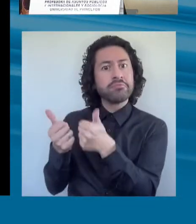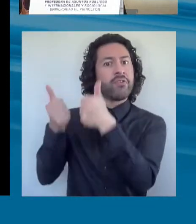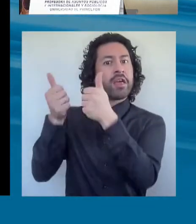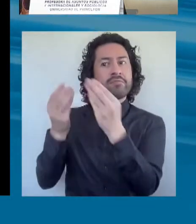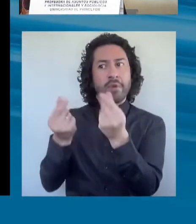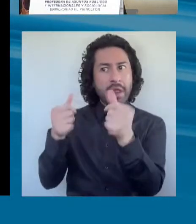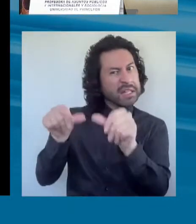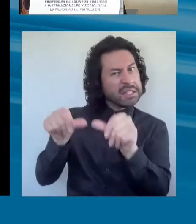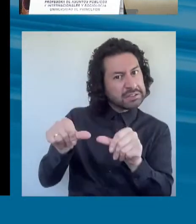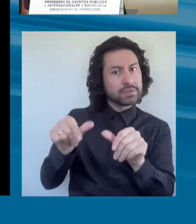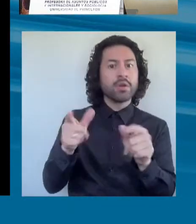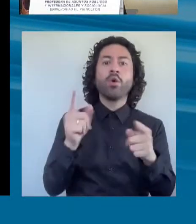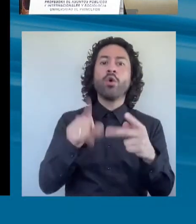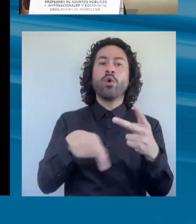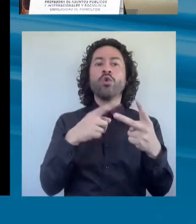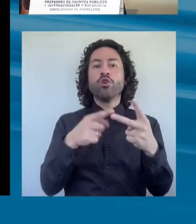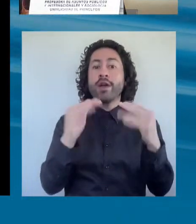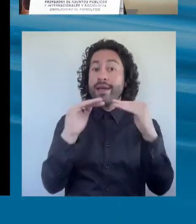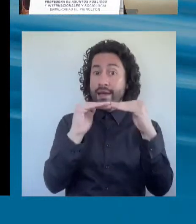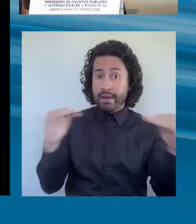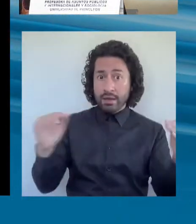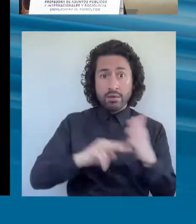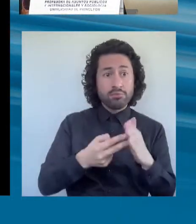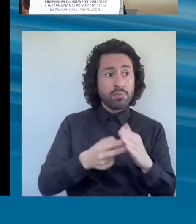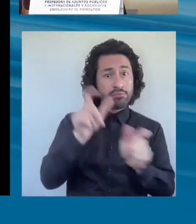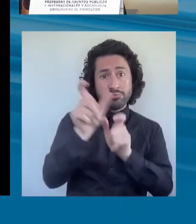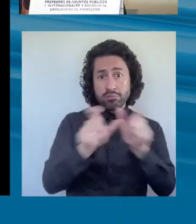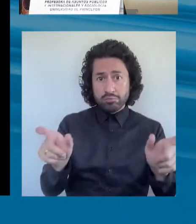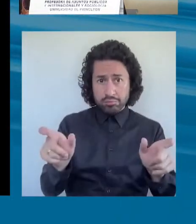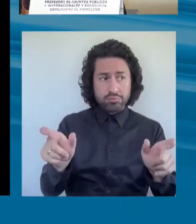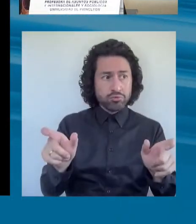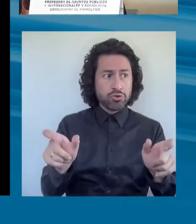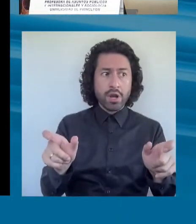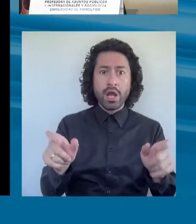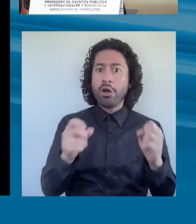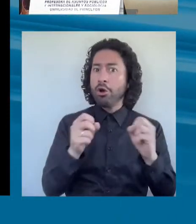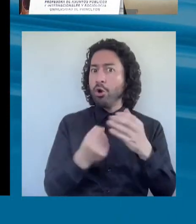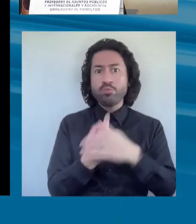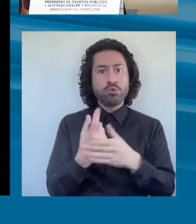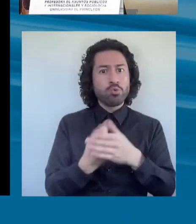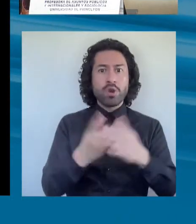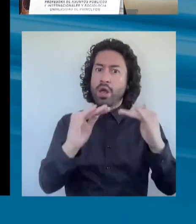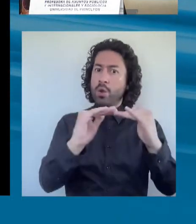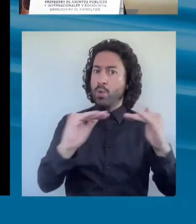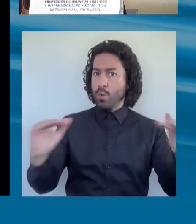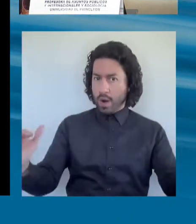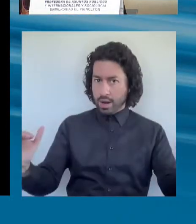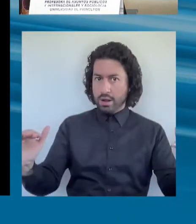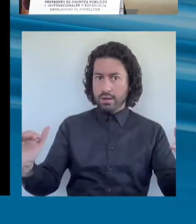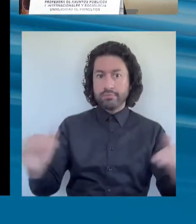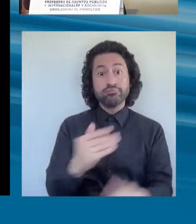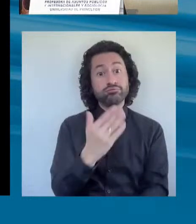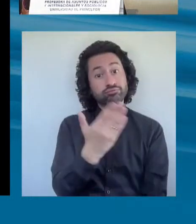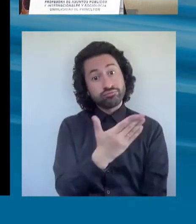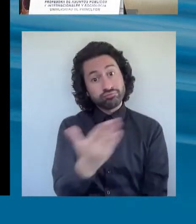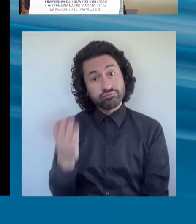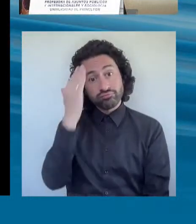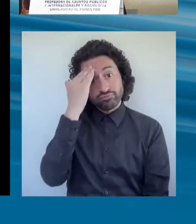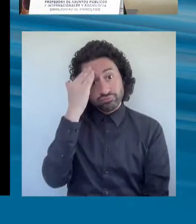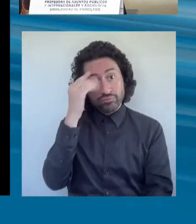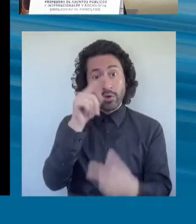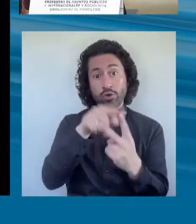poor families, and equity. It offers equal opportunities to all members of our society.